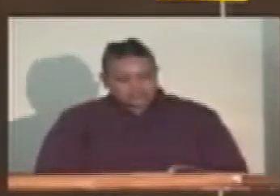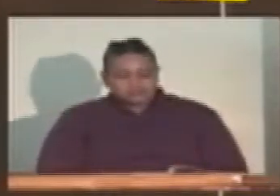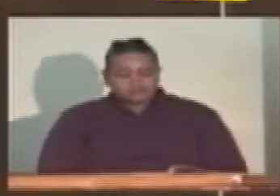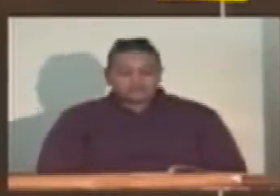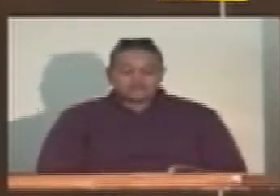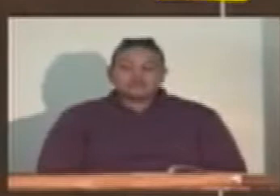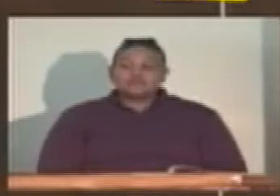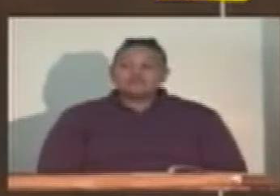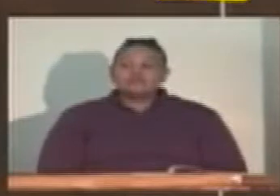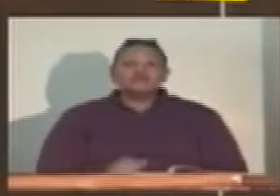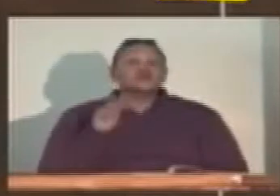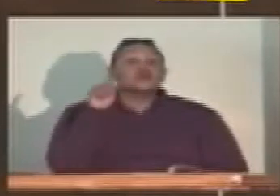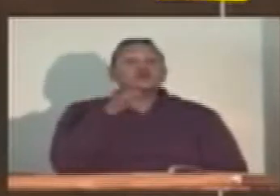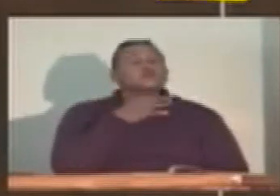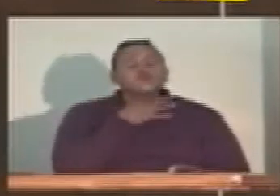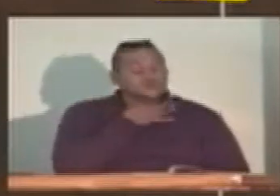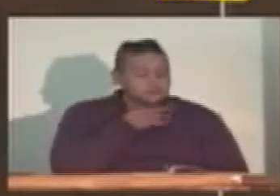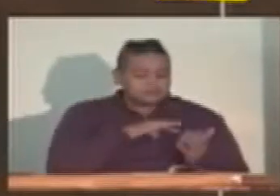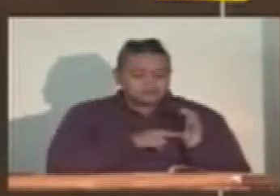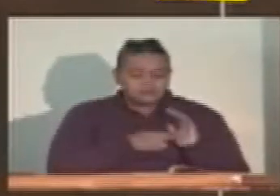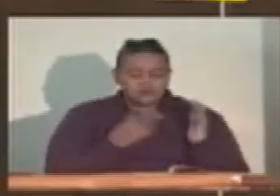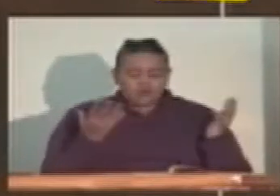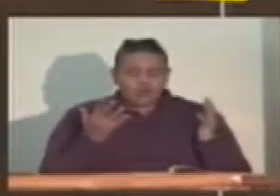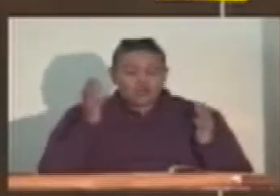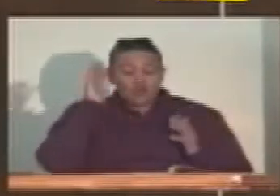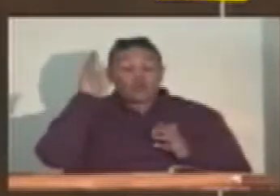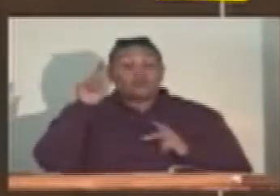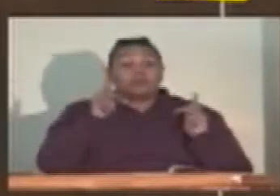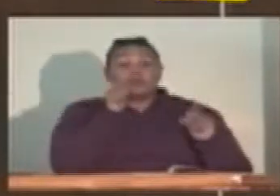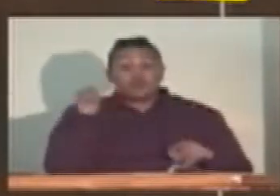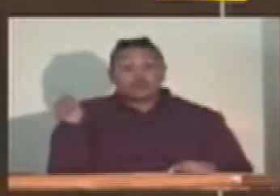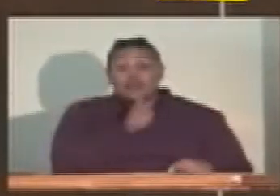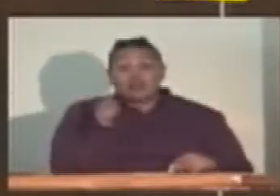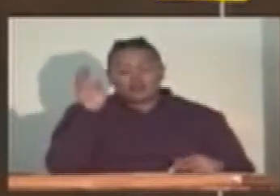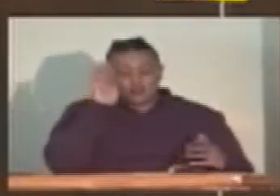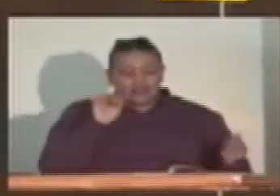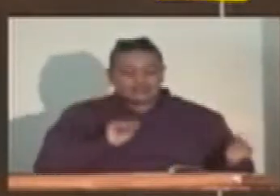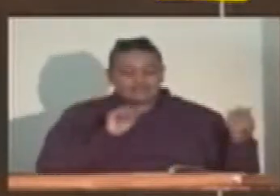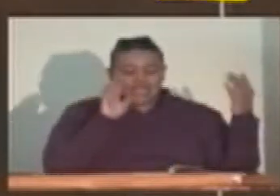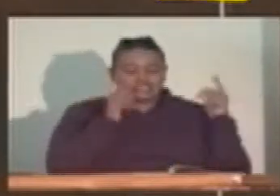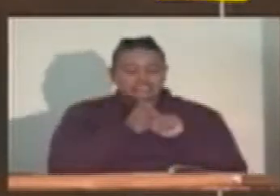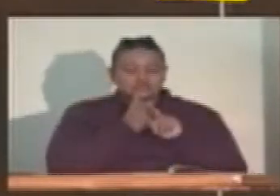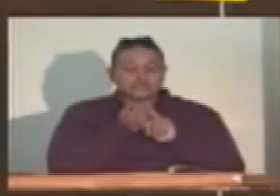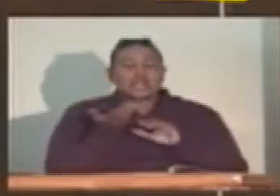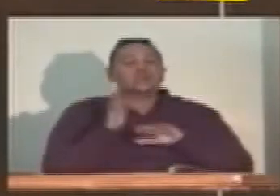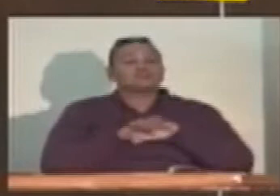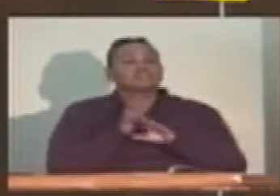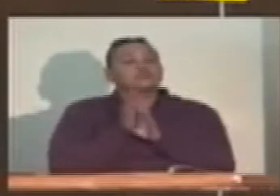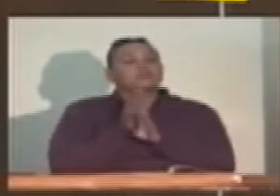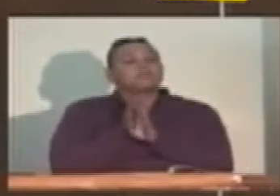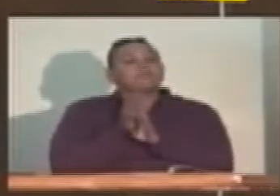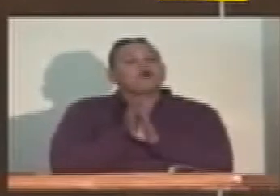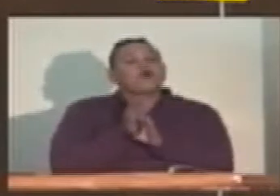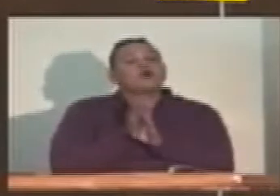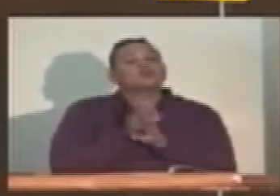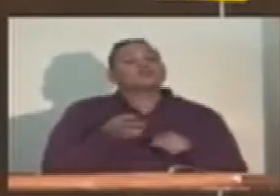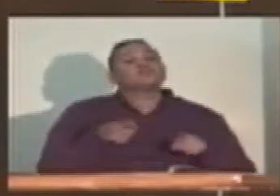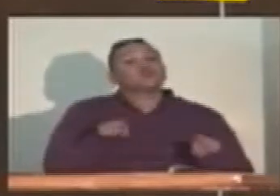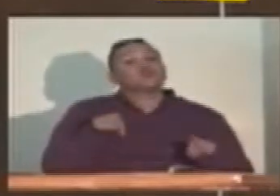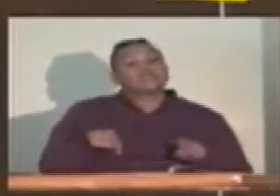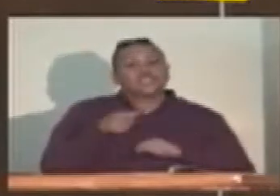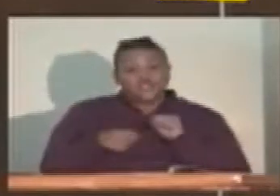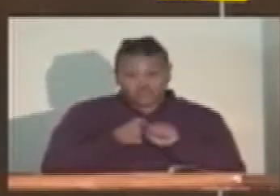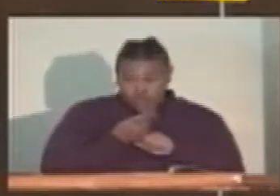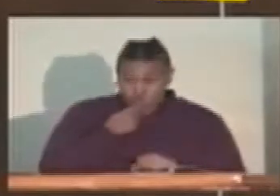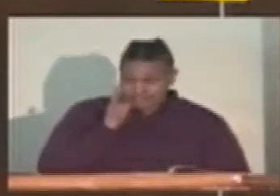The question, therefore, will commuters be faced with an increase in bus fares during this